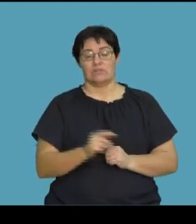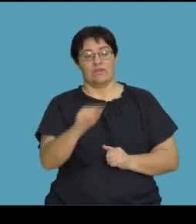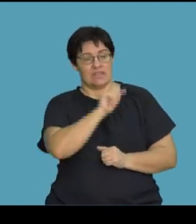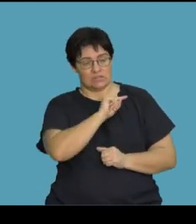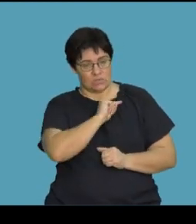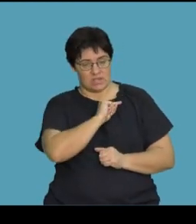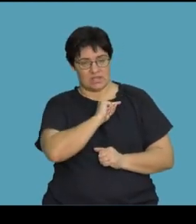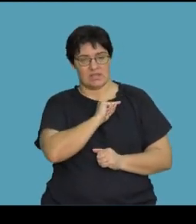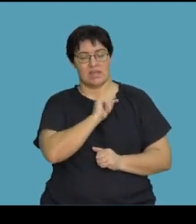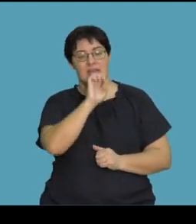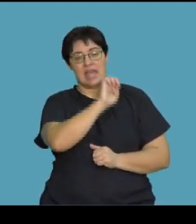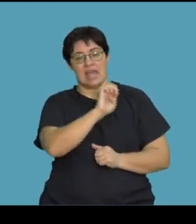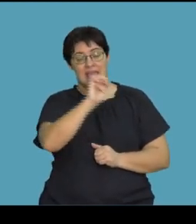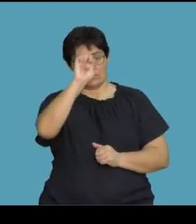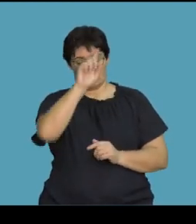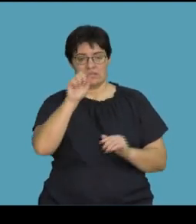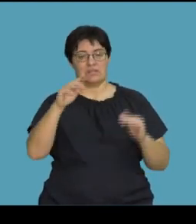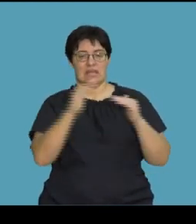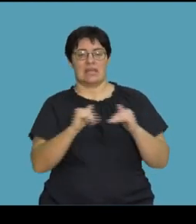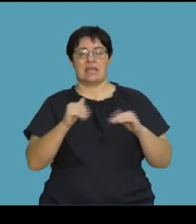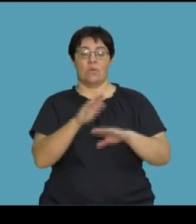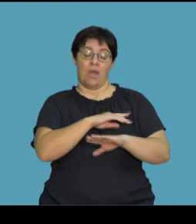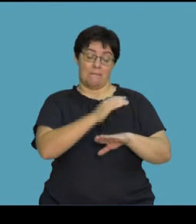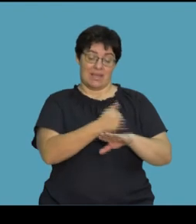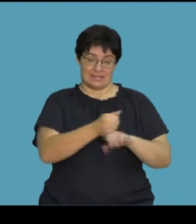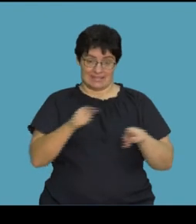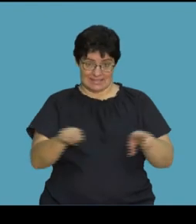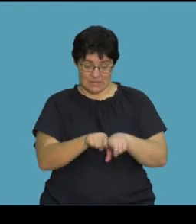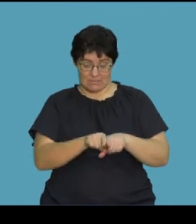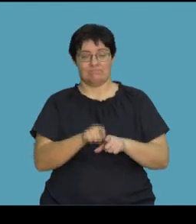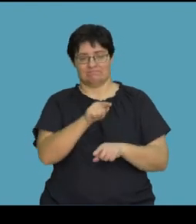exponents become equal when the bases are equal.